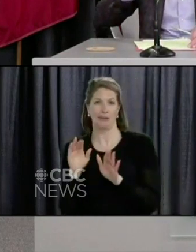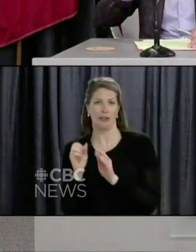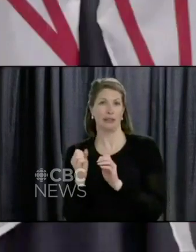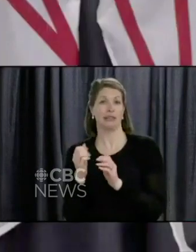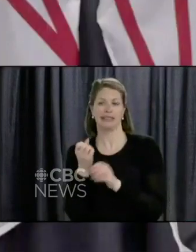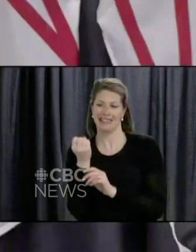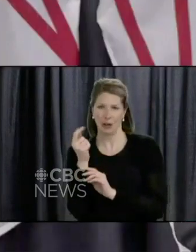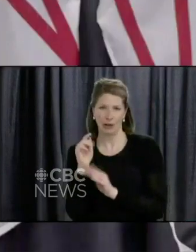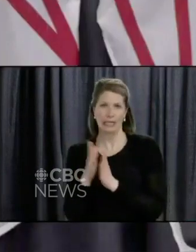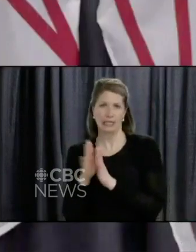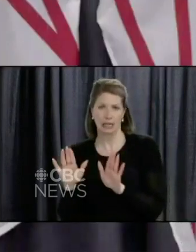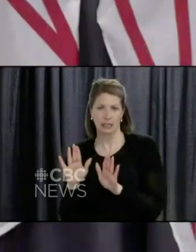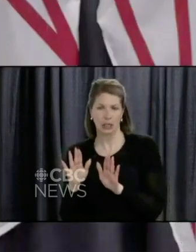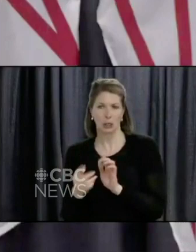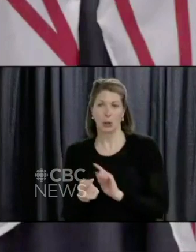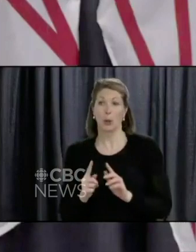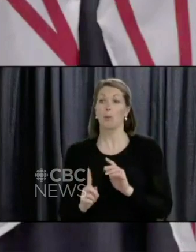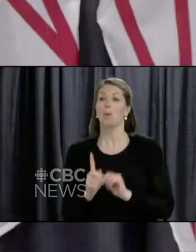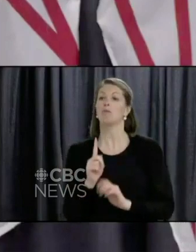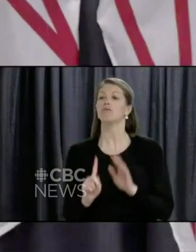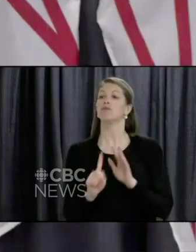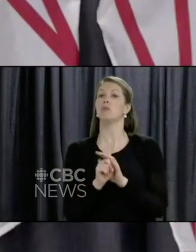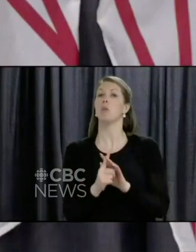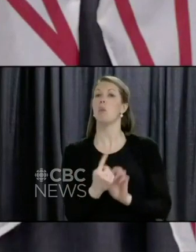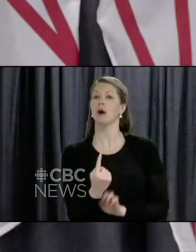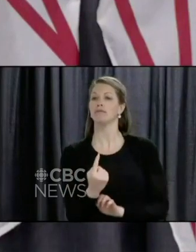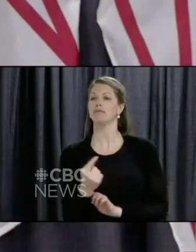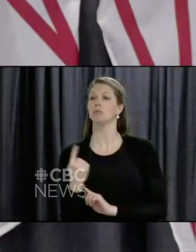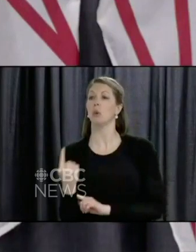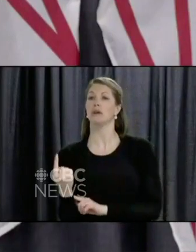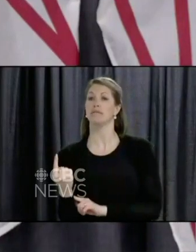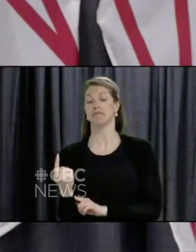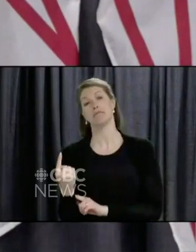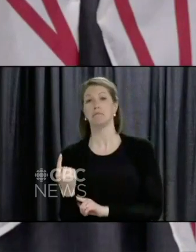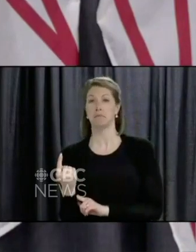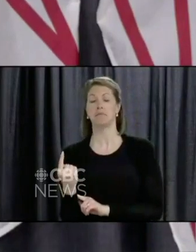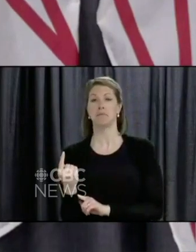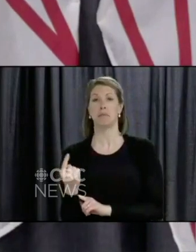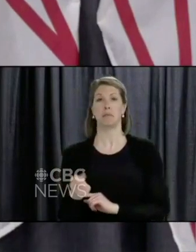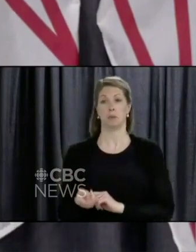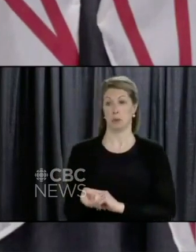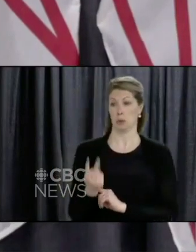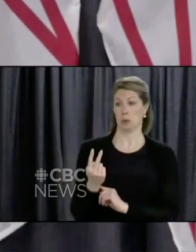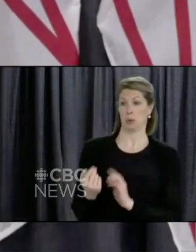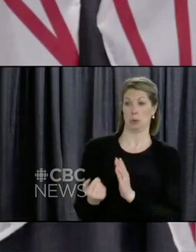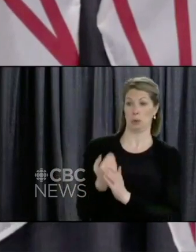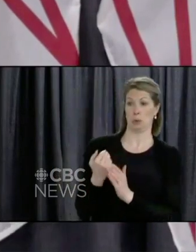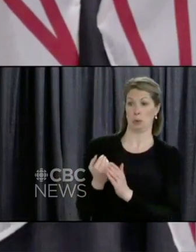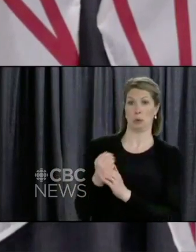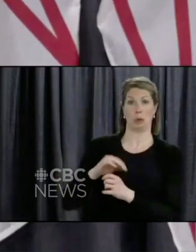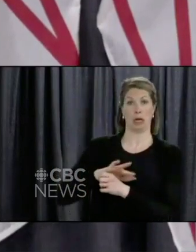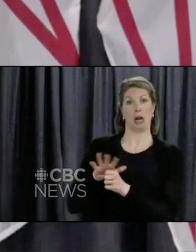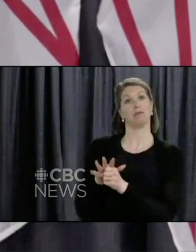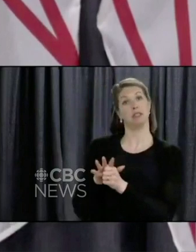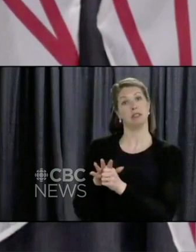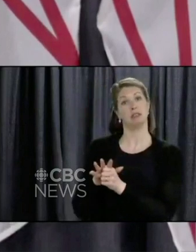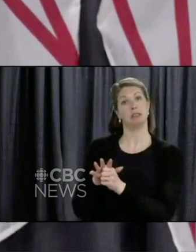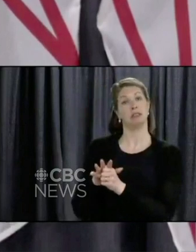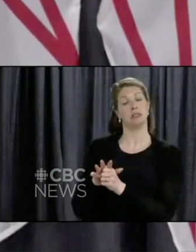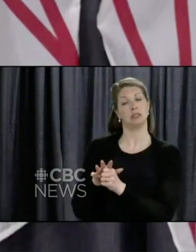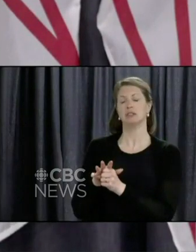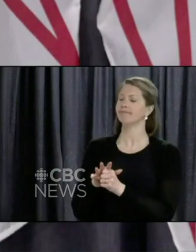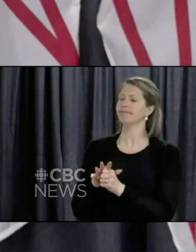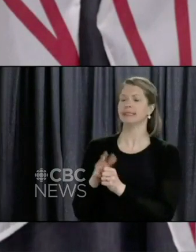cases. Even though we're encouraged with the lower numbers, 2 new cases of positive COVID-19 is still too